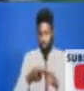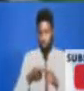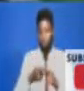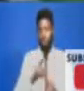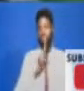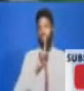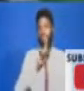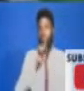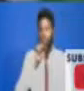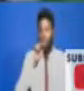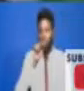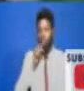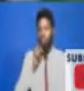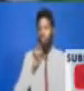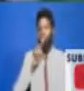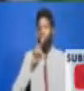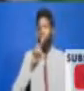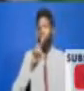1.2 billion.